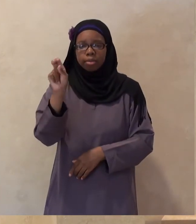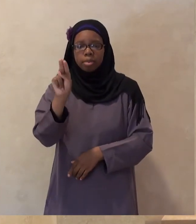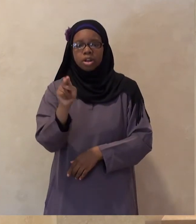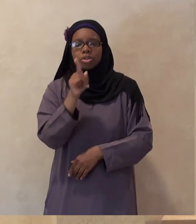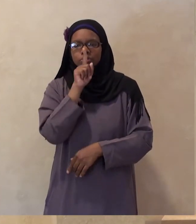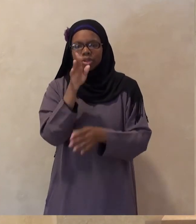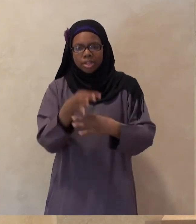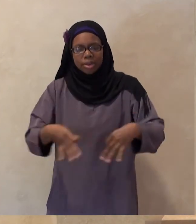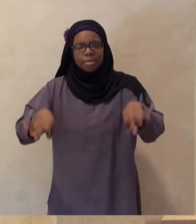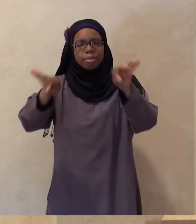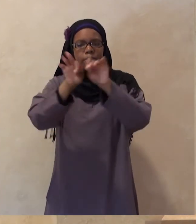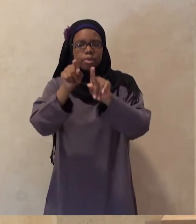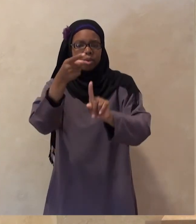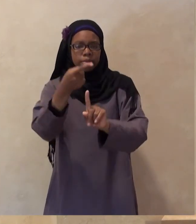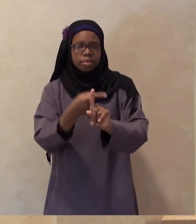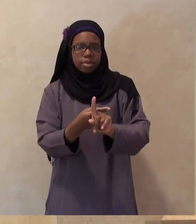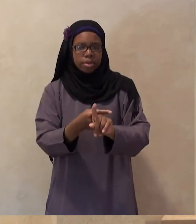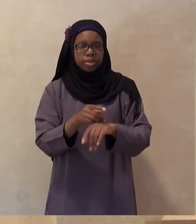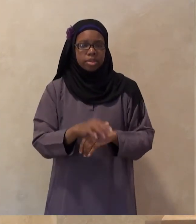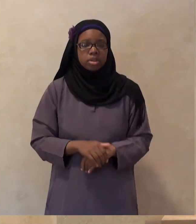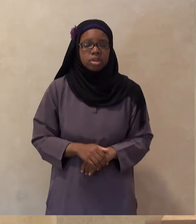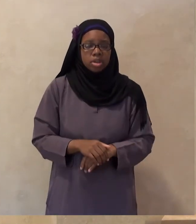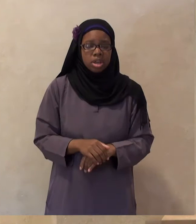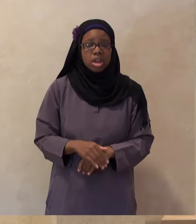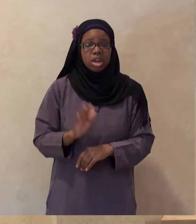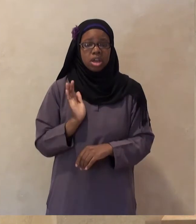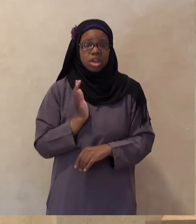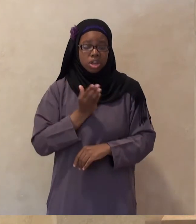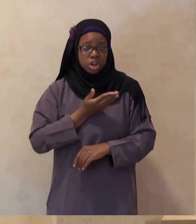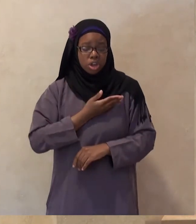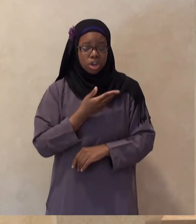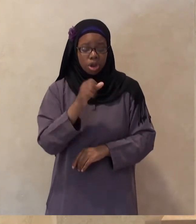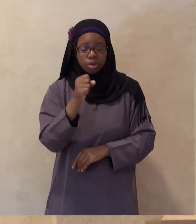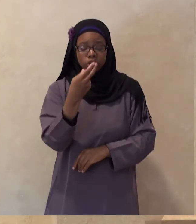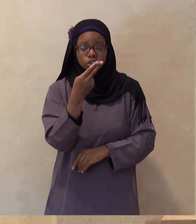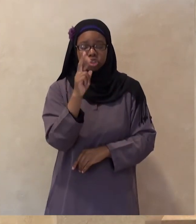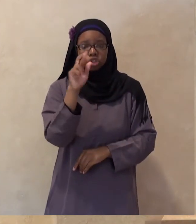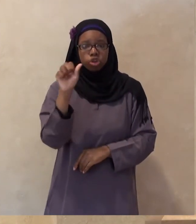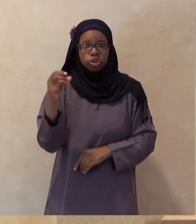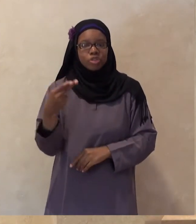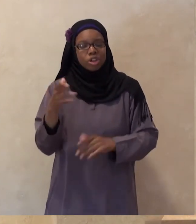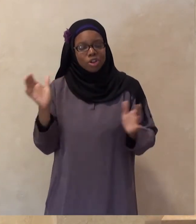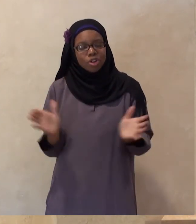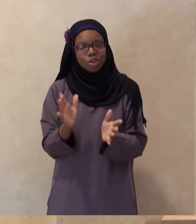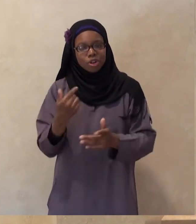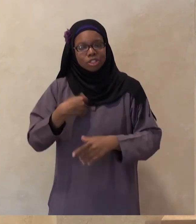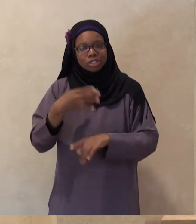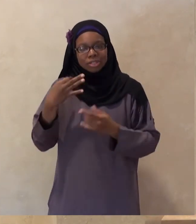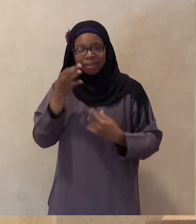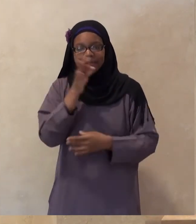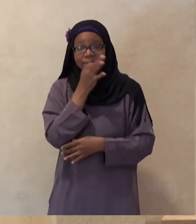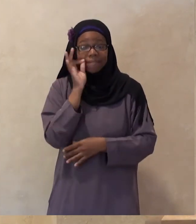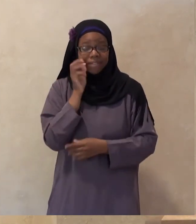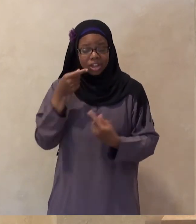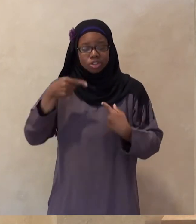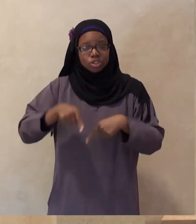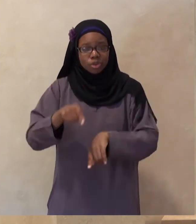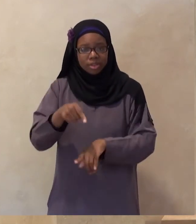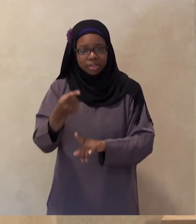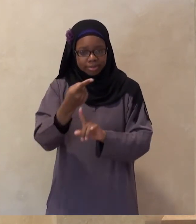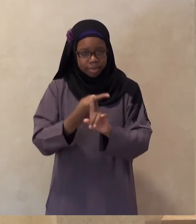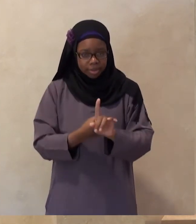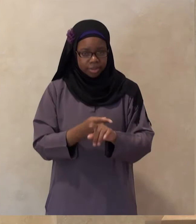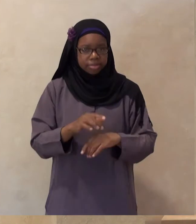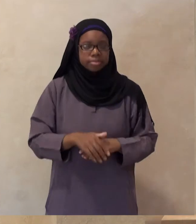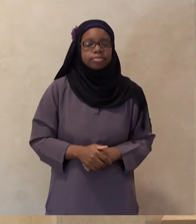and Sharia encourages us to increase our ibadat in the month of Sha'ban. And the second point which we come to know from these